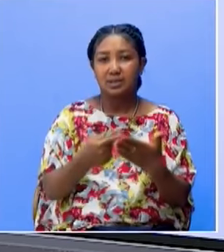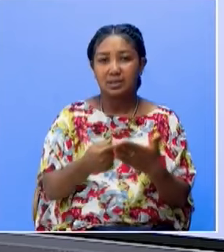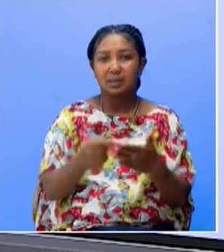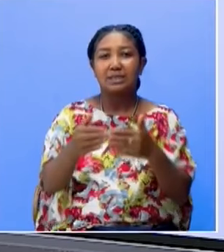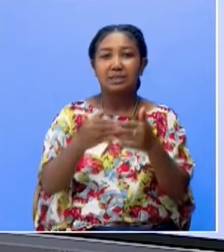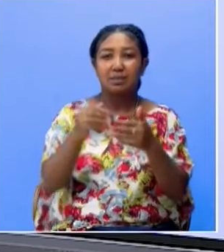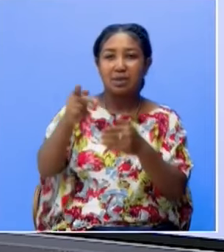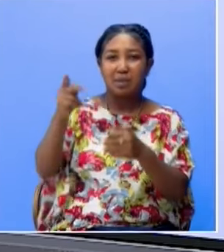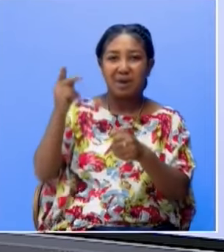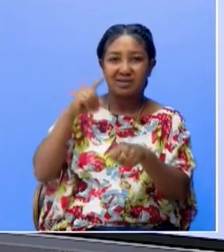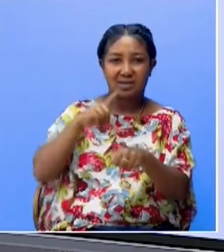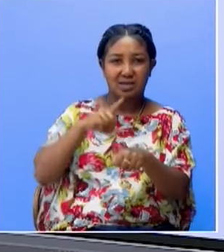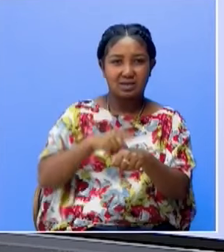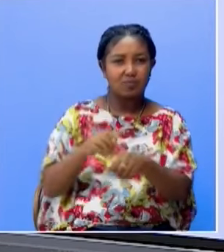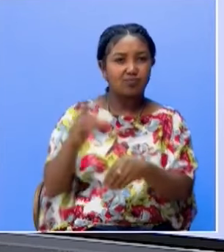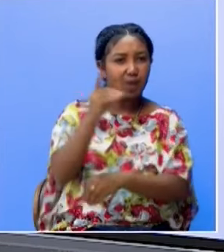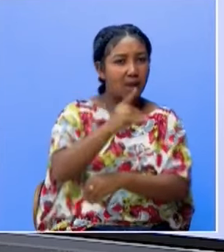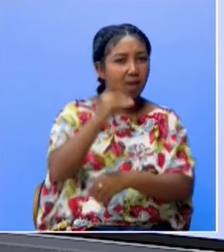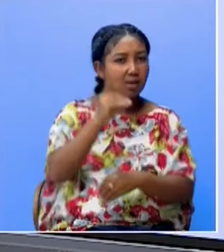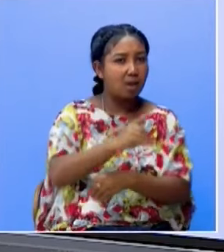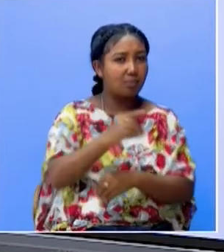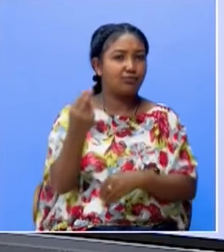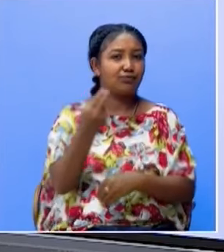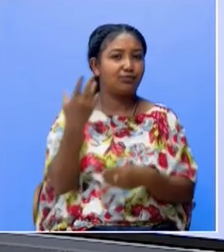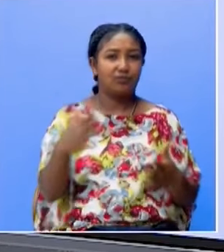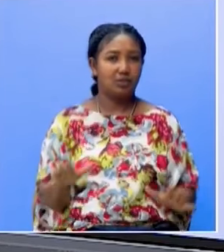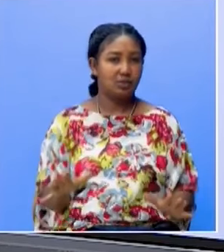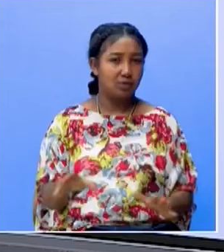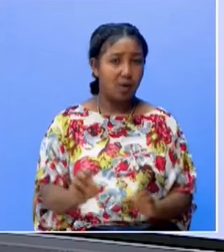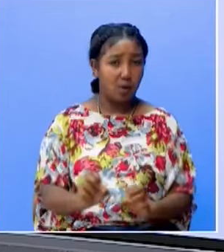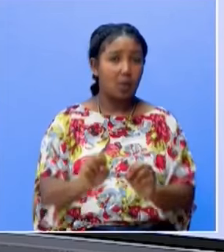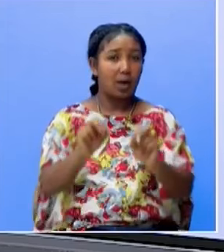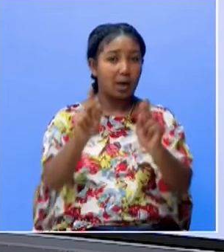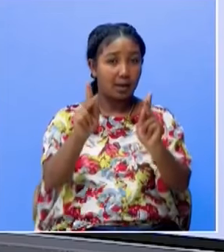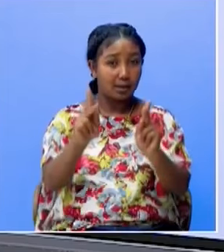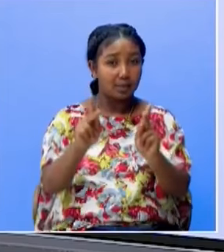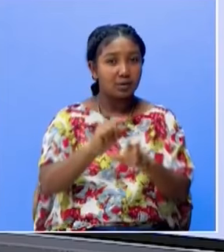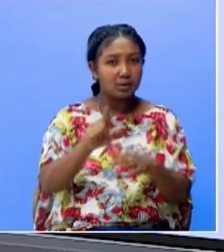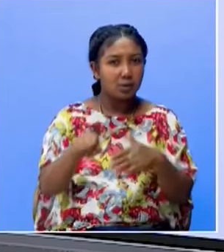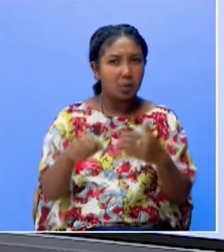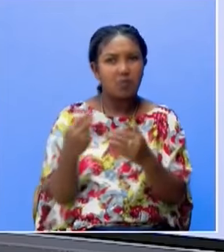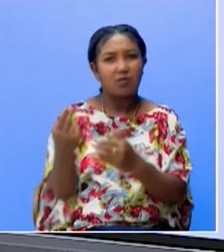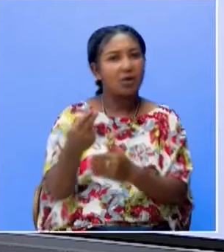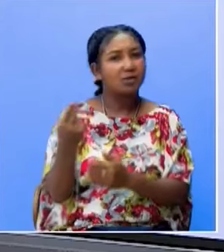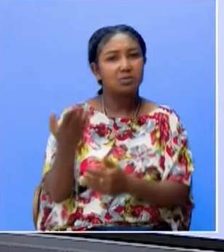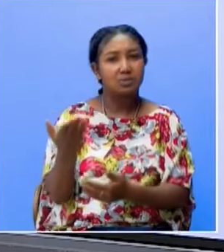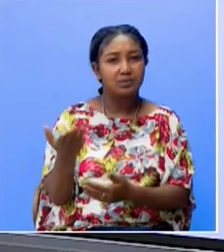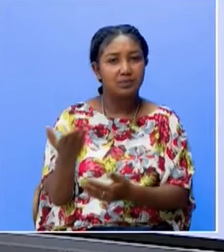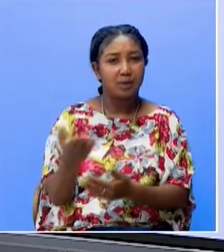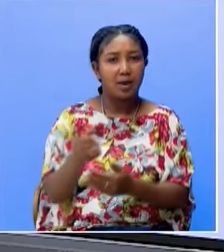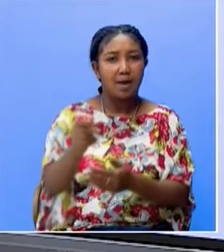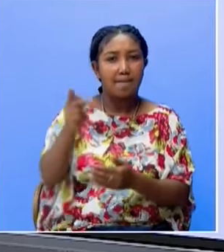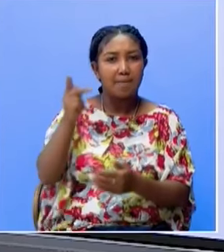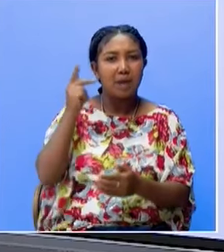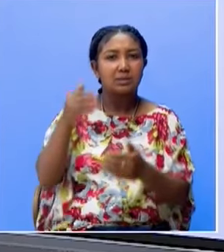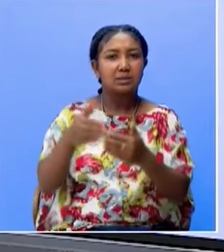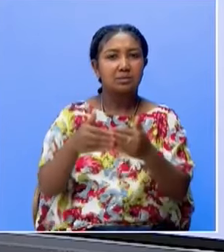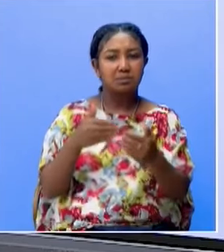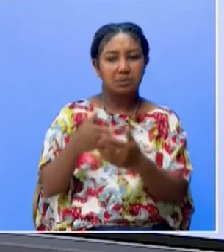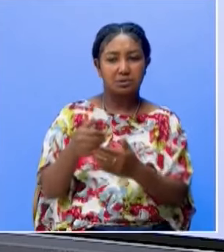simple past tense in your daily speech. Is it clear? So, what the function of past simple tense?